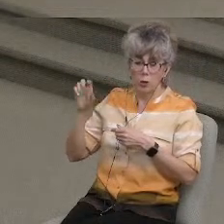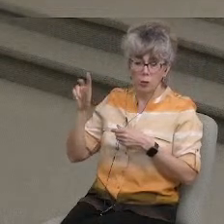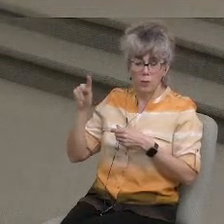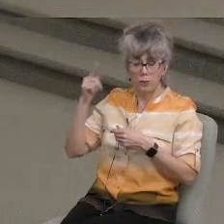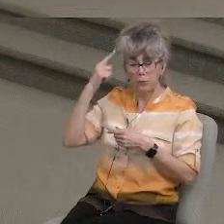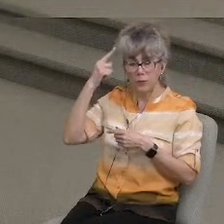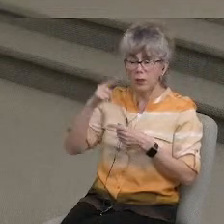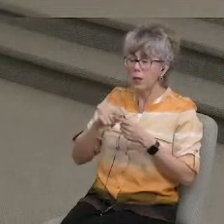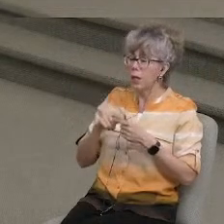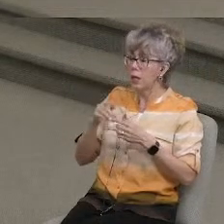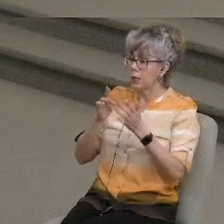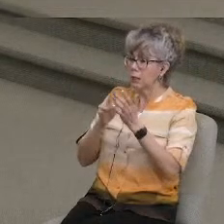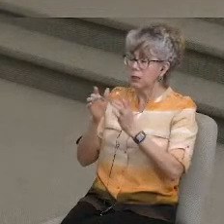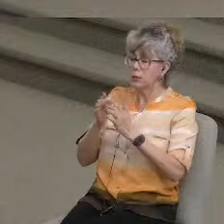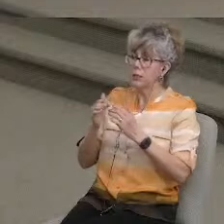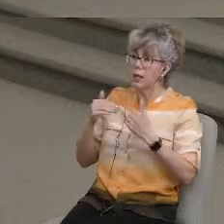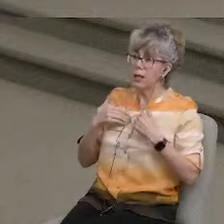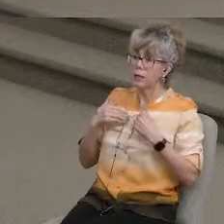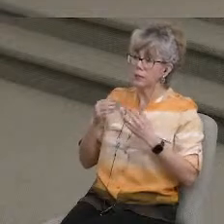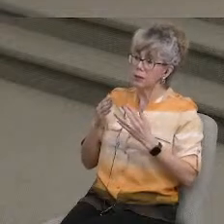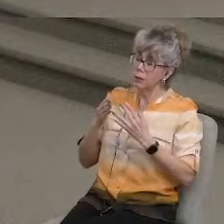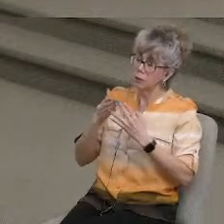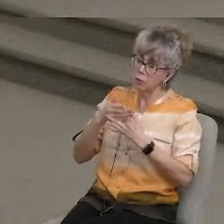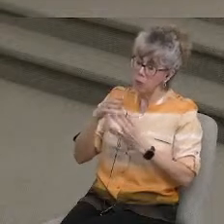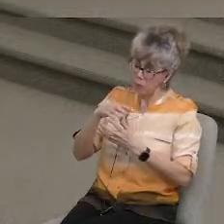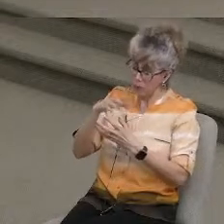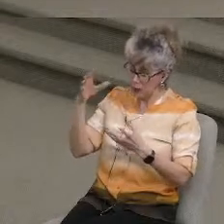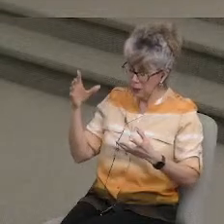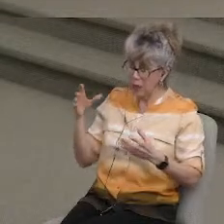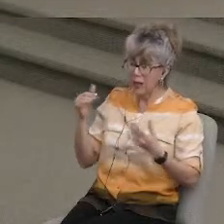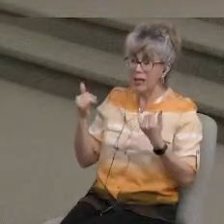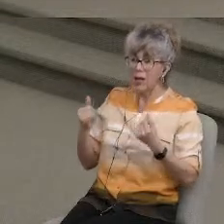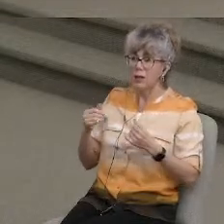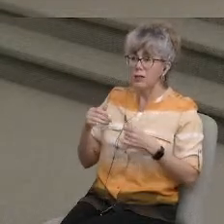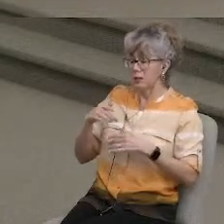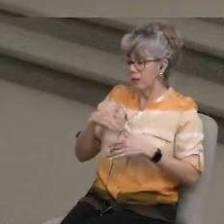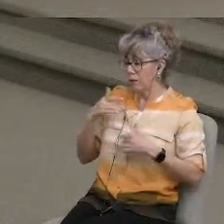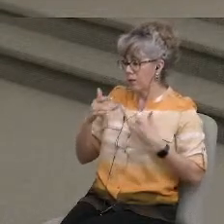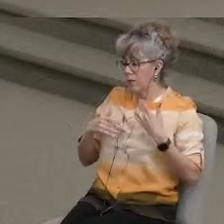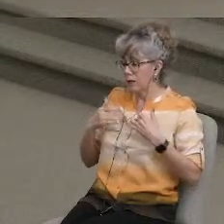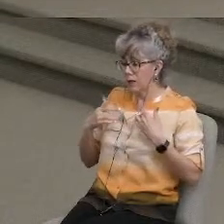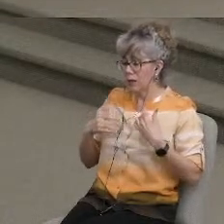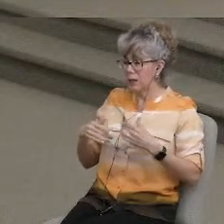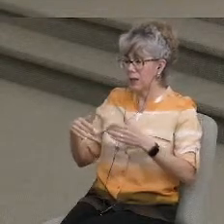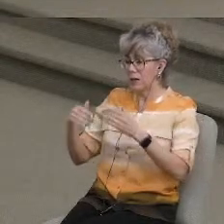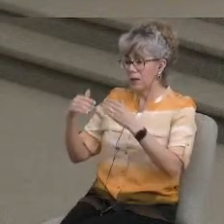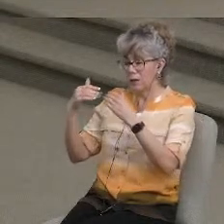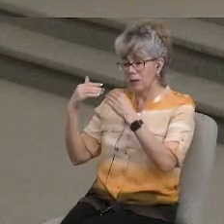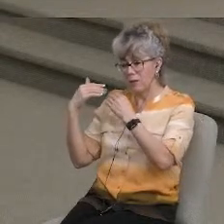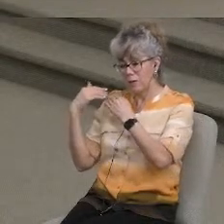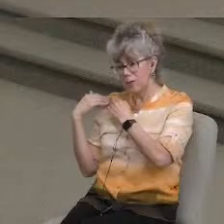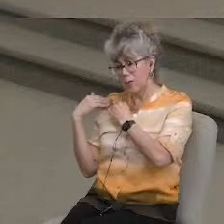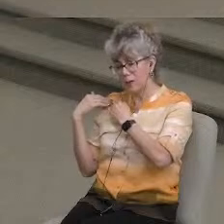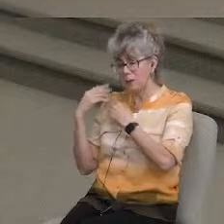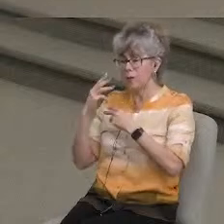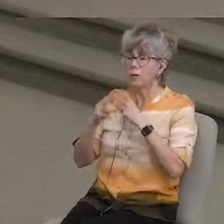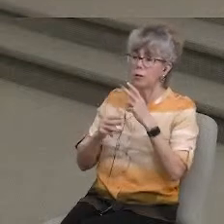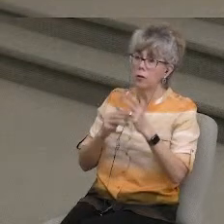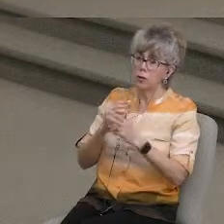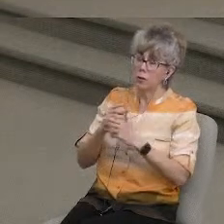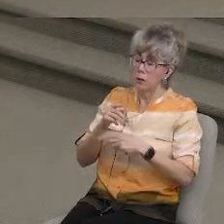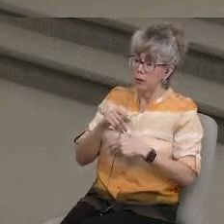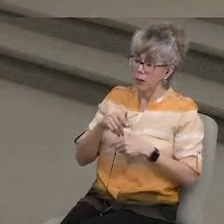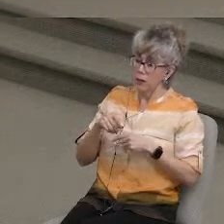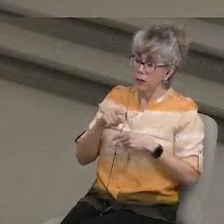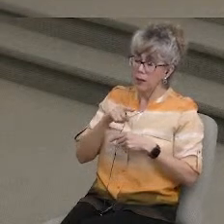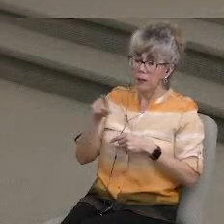much. And he now is feeling the weight of all the world's sin. And the text says, about